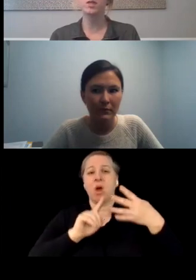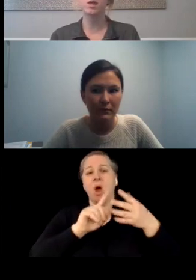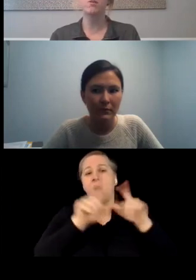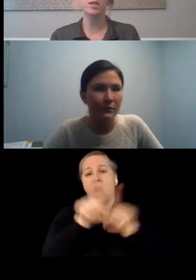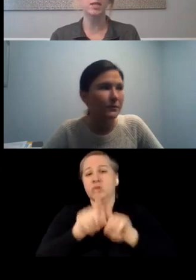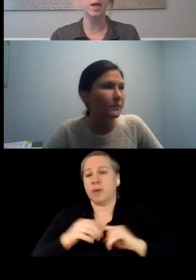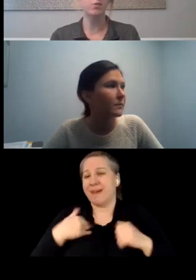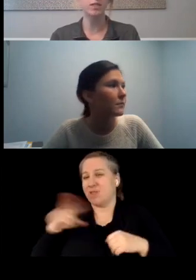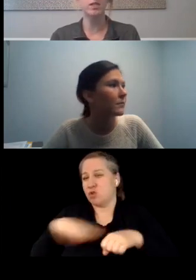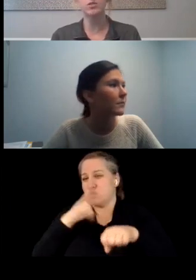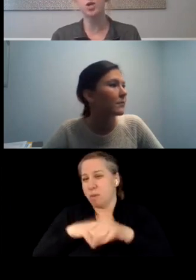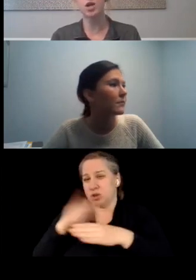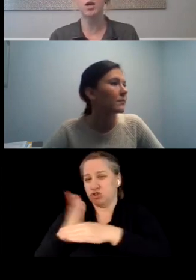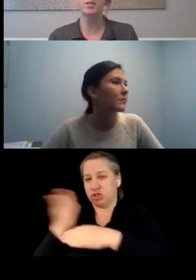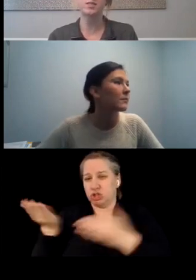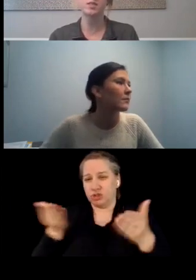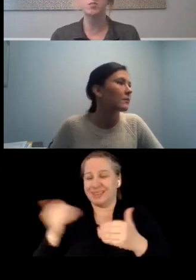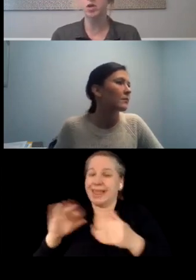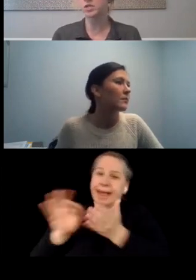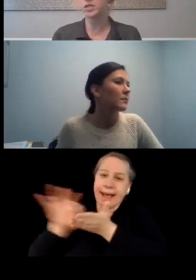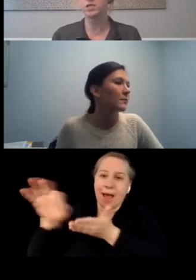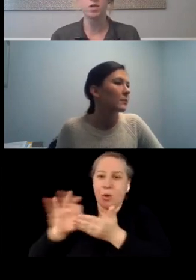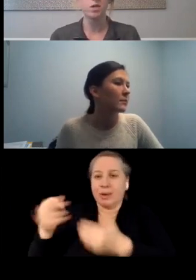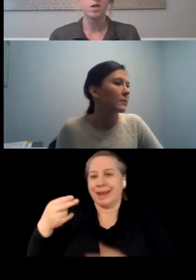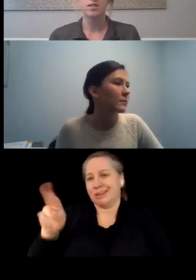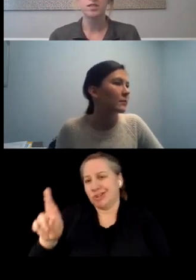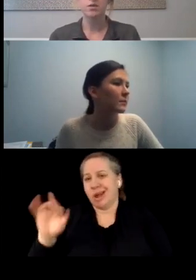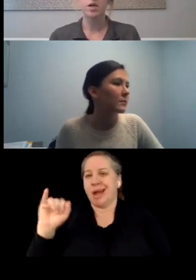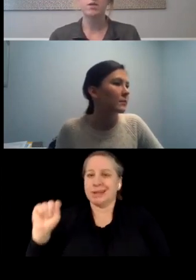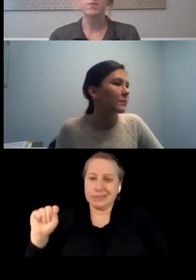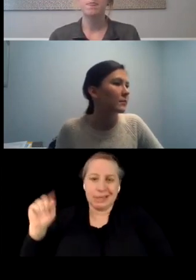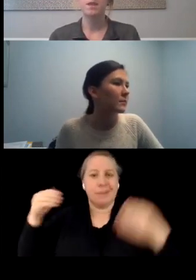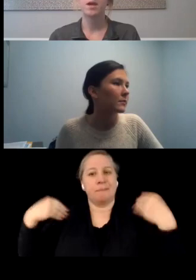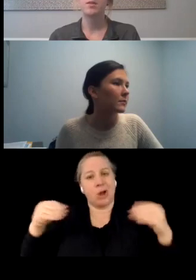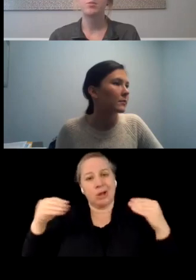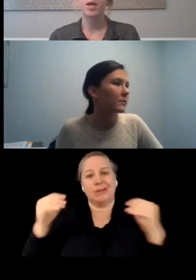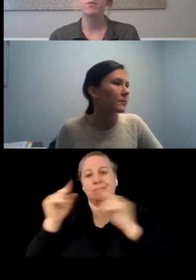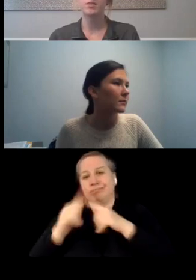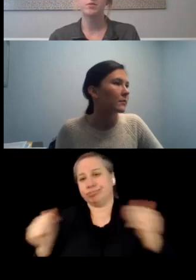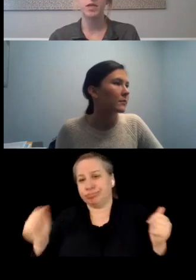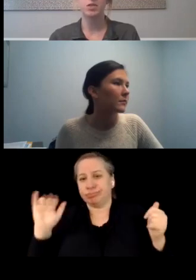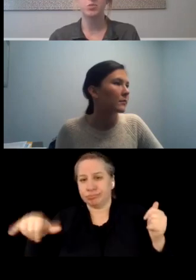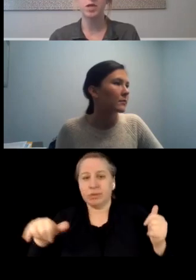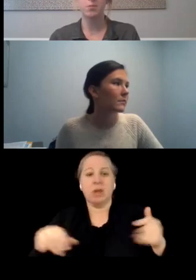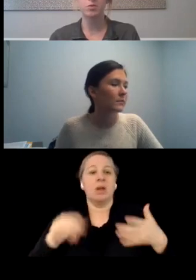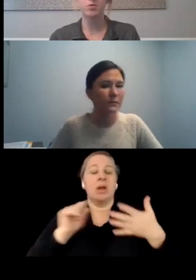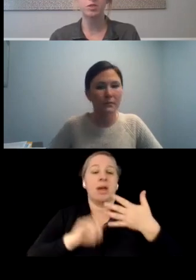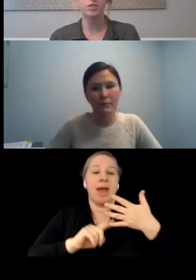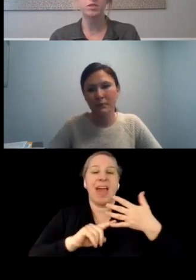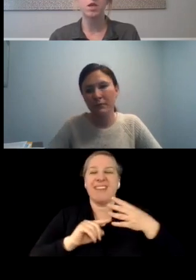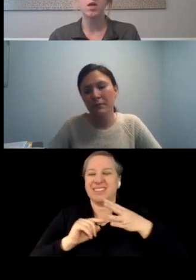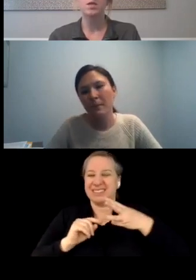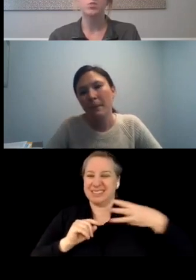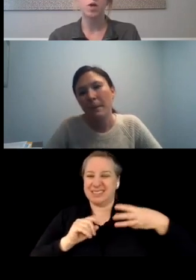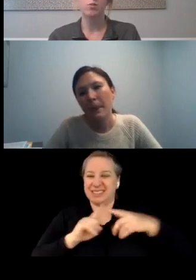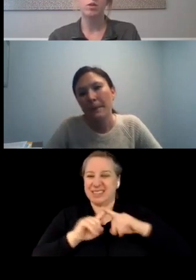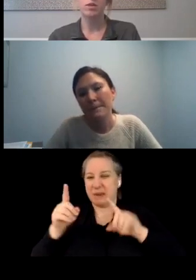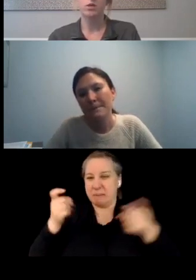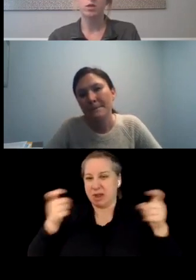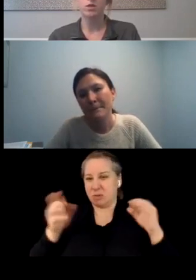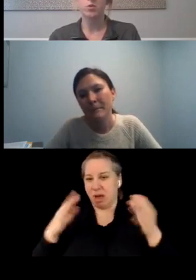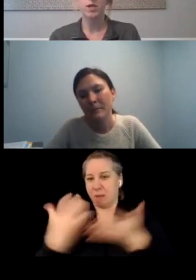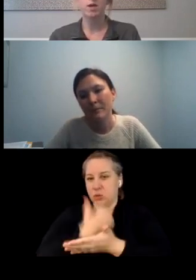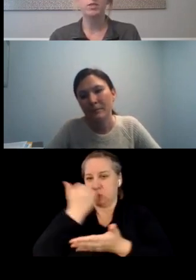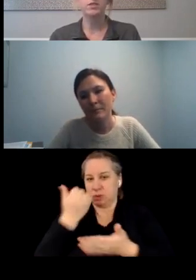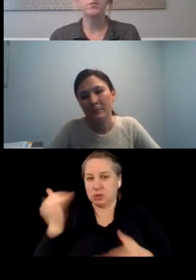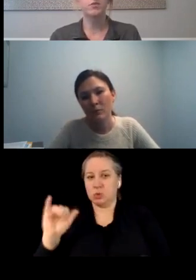that you would think of, like accounting, HR, IT, marketing, etc. And then we have different management opportunities as well. One